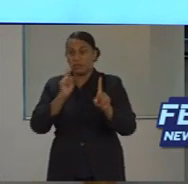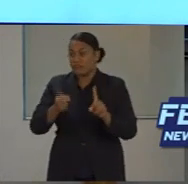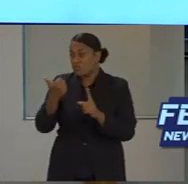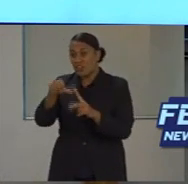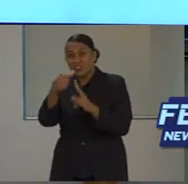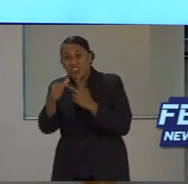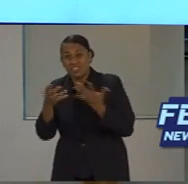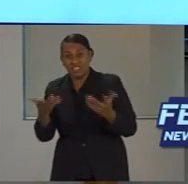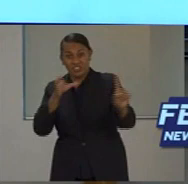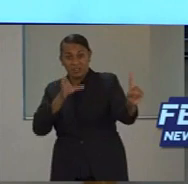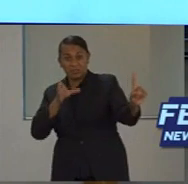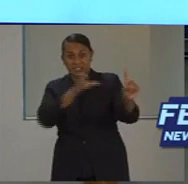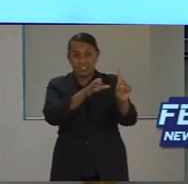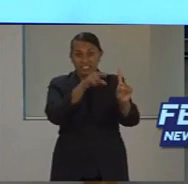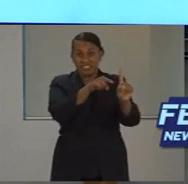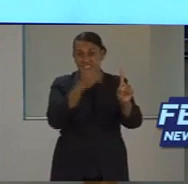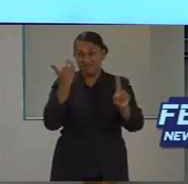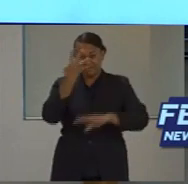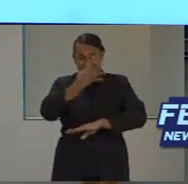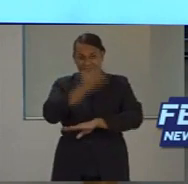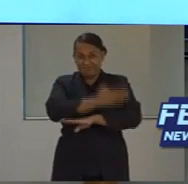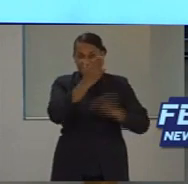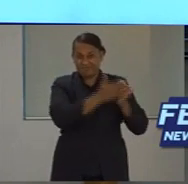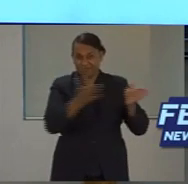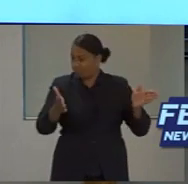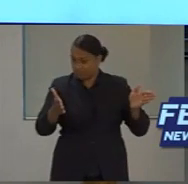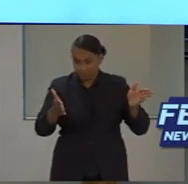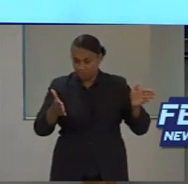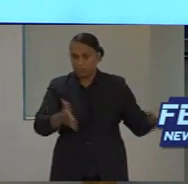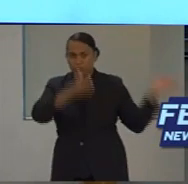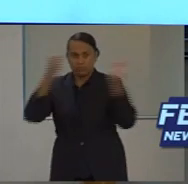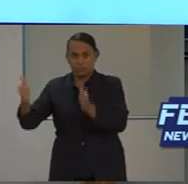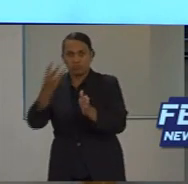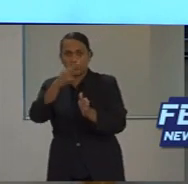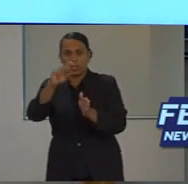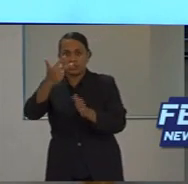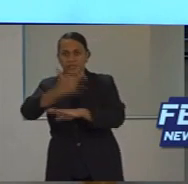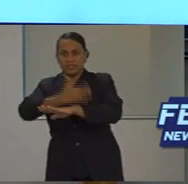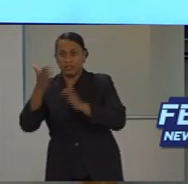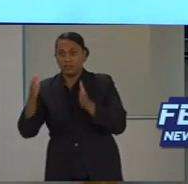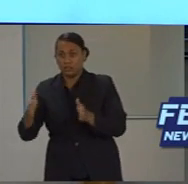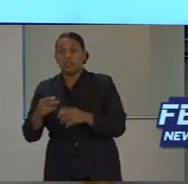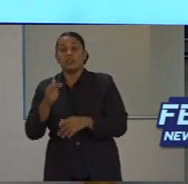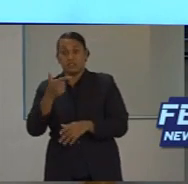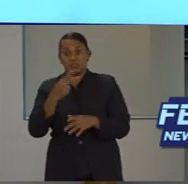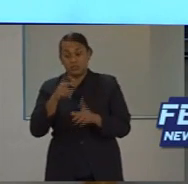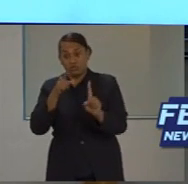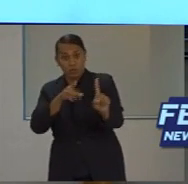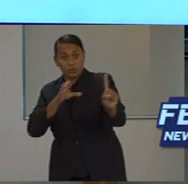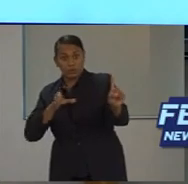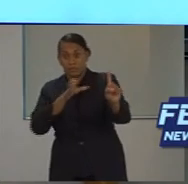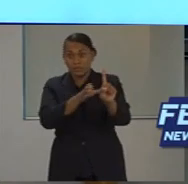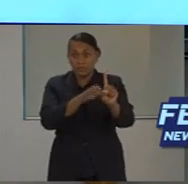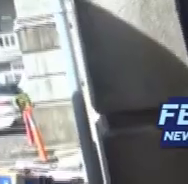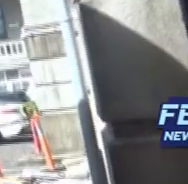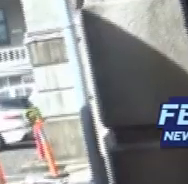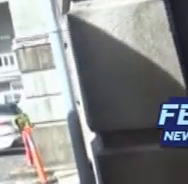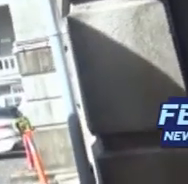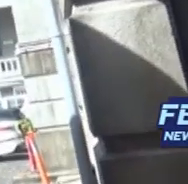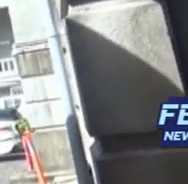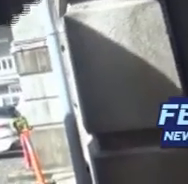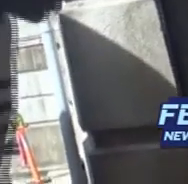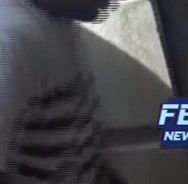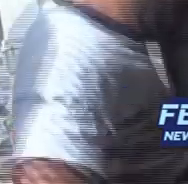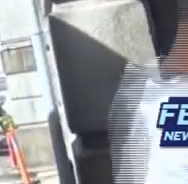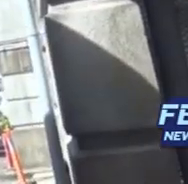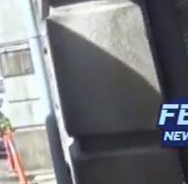So for example, if you are on day 7 of your quarantine, you will remain in quarantine for 21 more days. The Prime